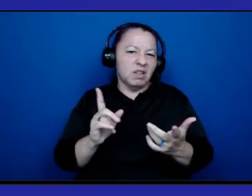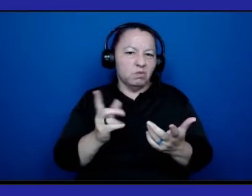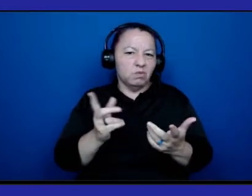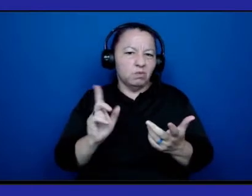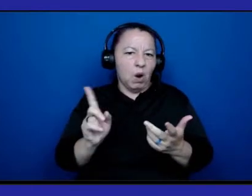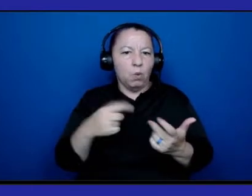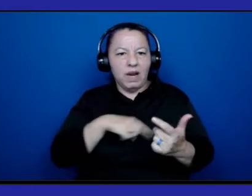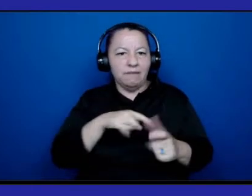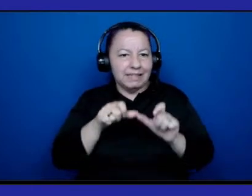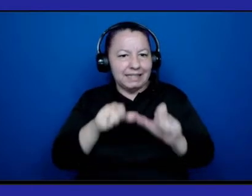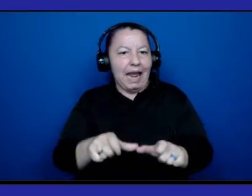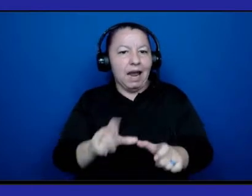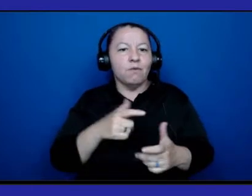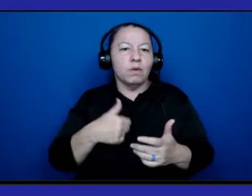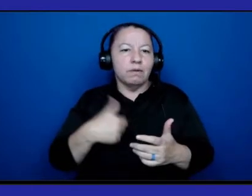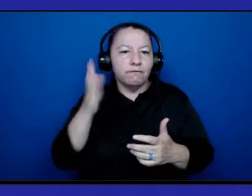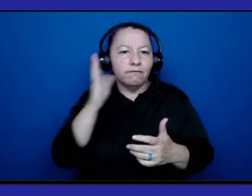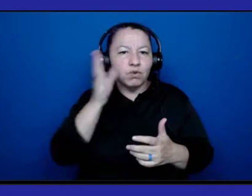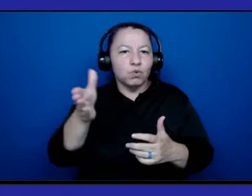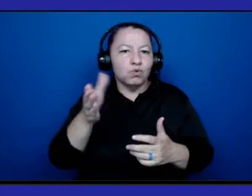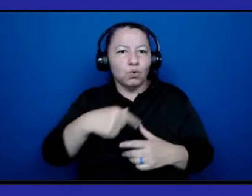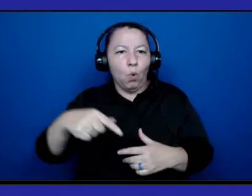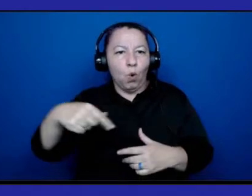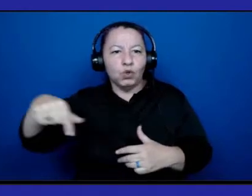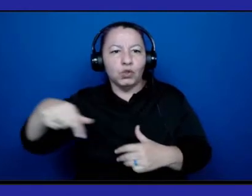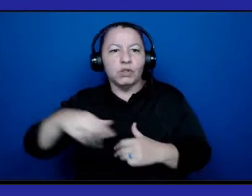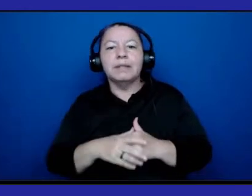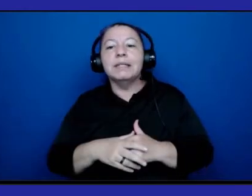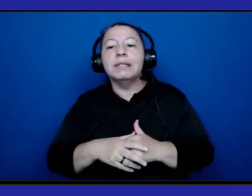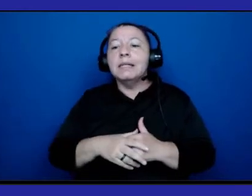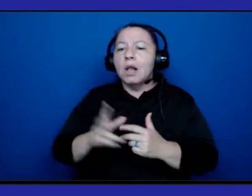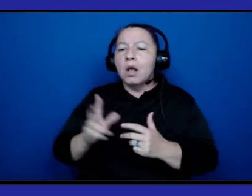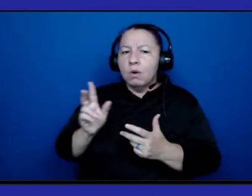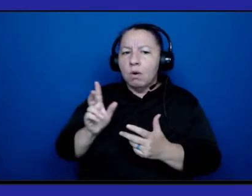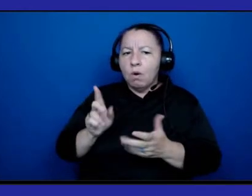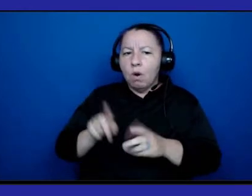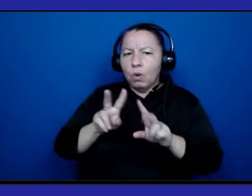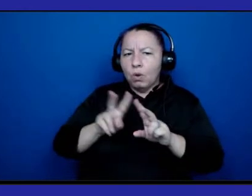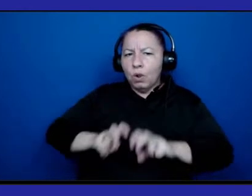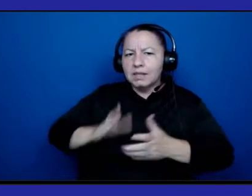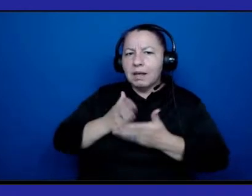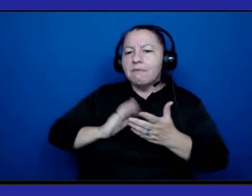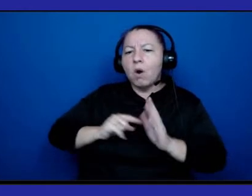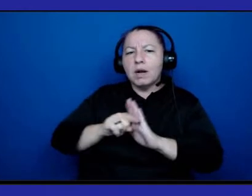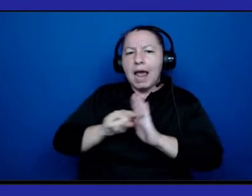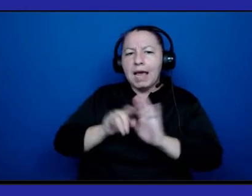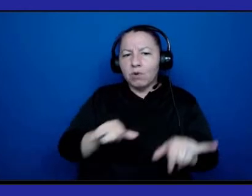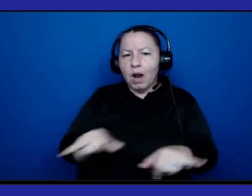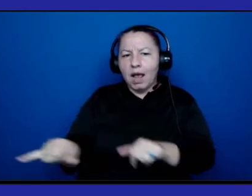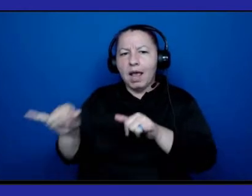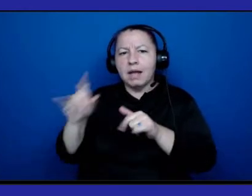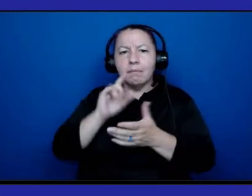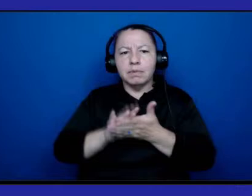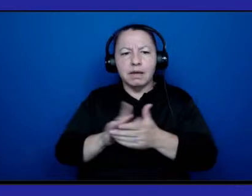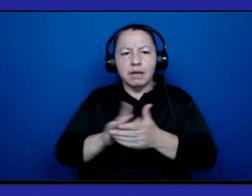ahead. And then looking at some of our negative trending, I believe the first one with discussions with Dr. Barron and